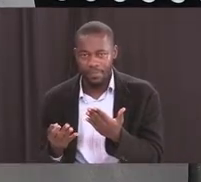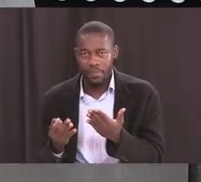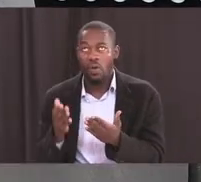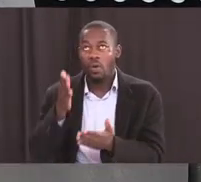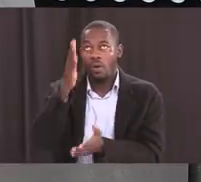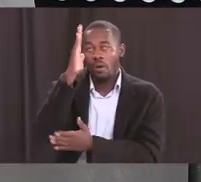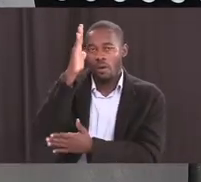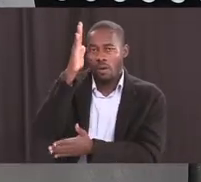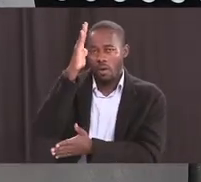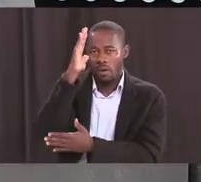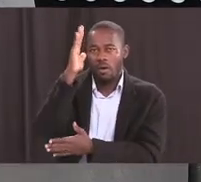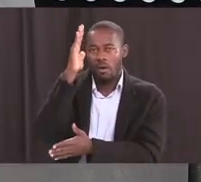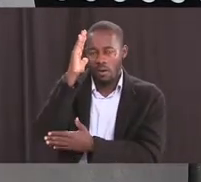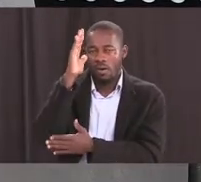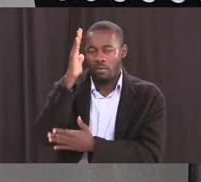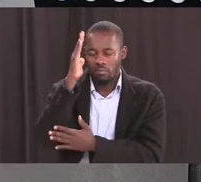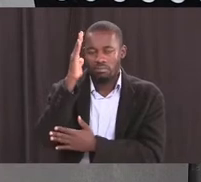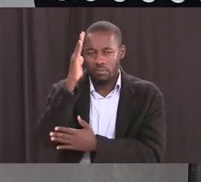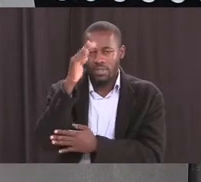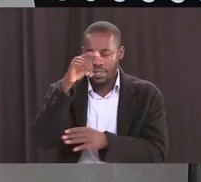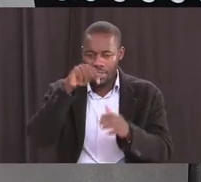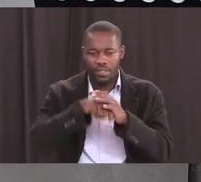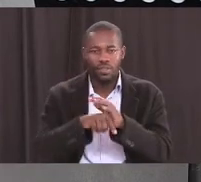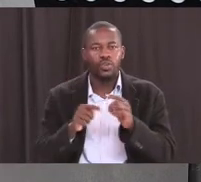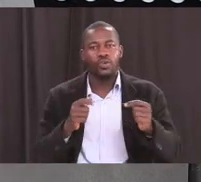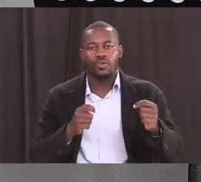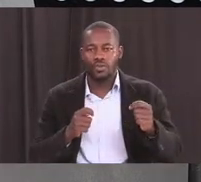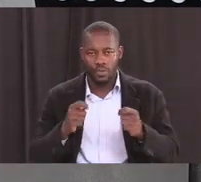God is still in control.